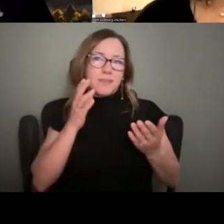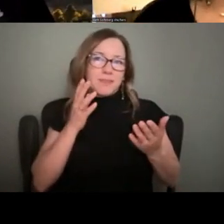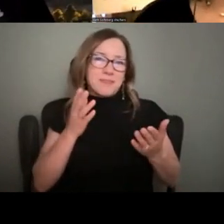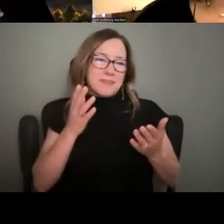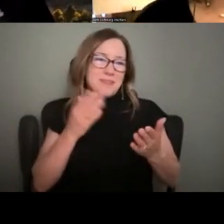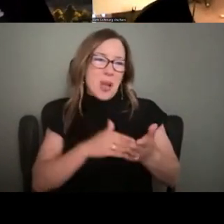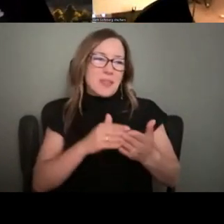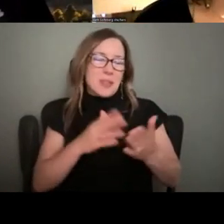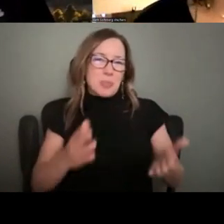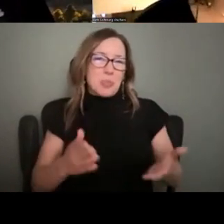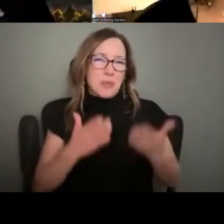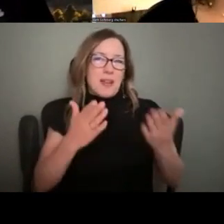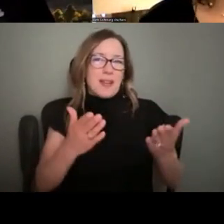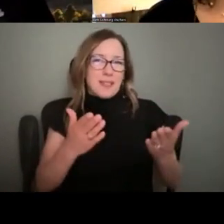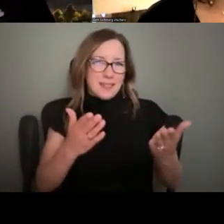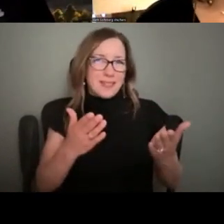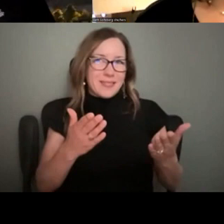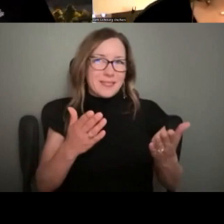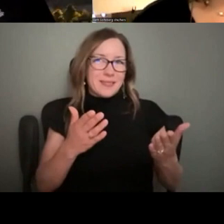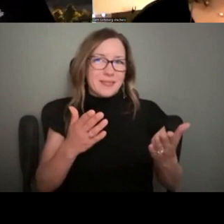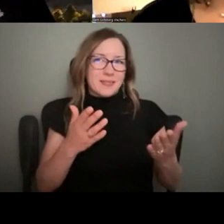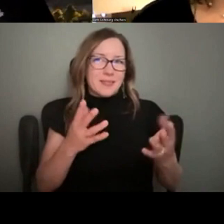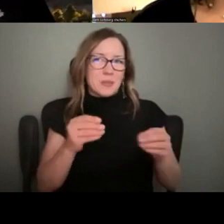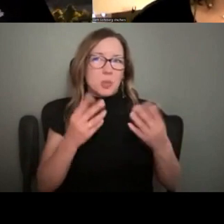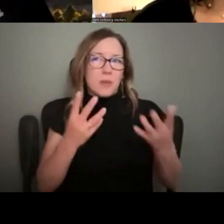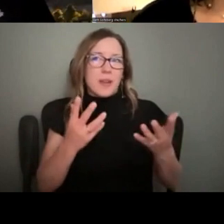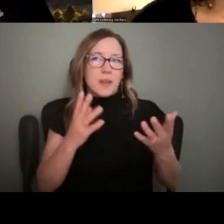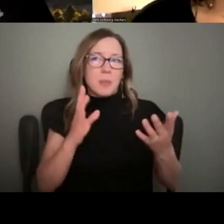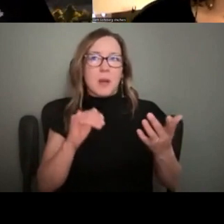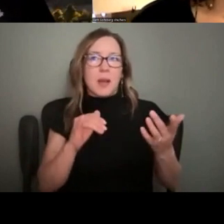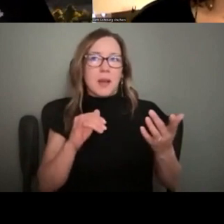or can be provided by